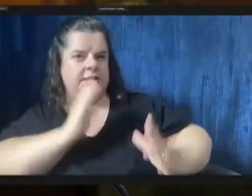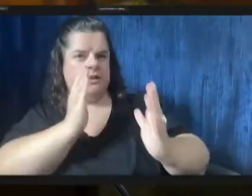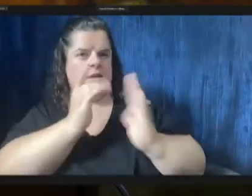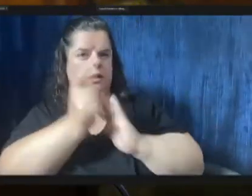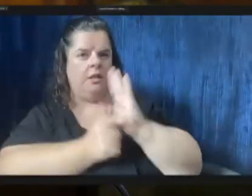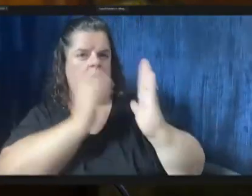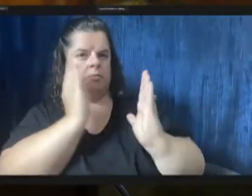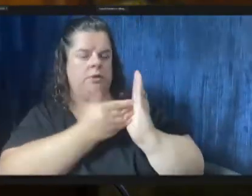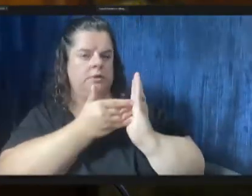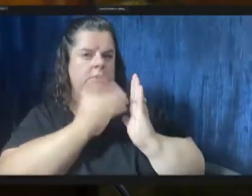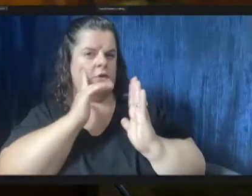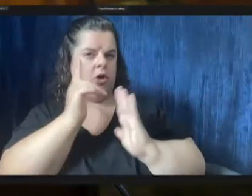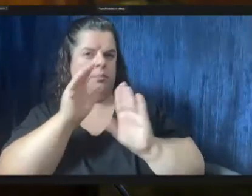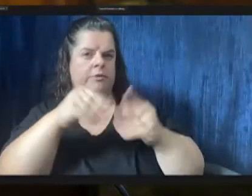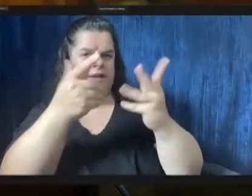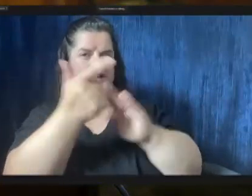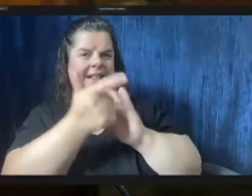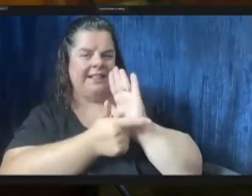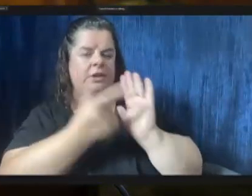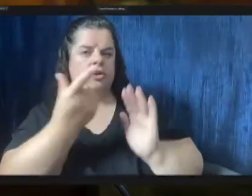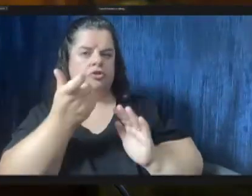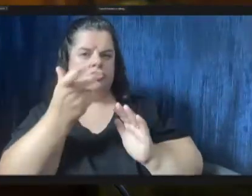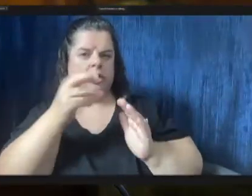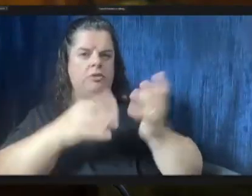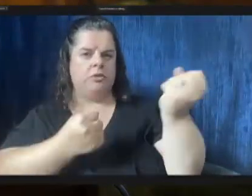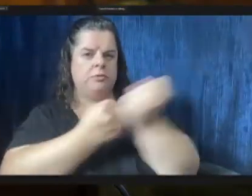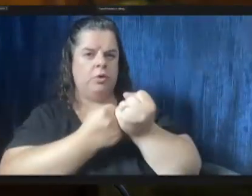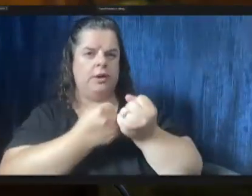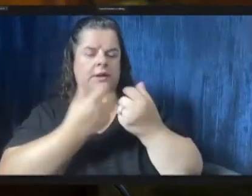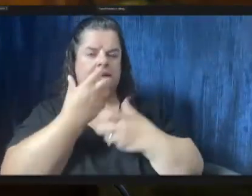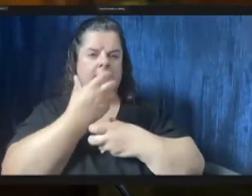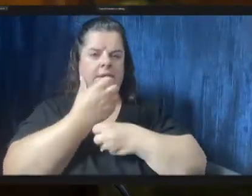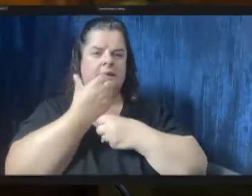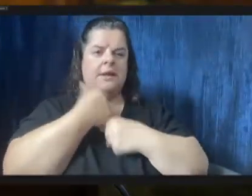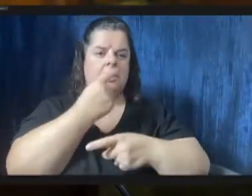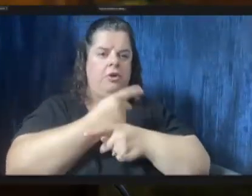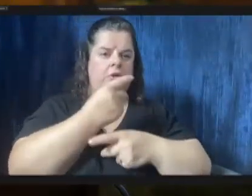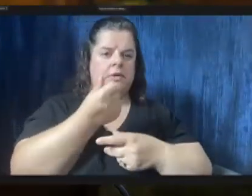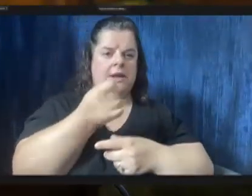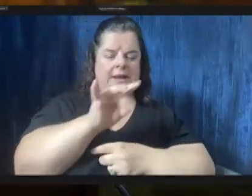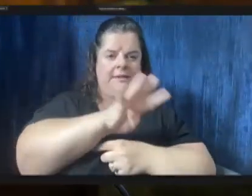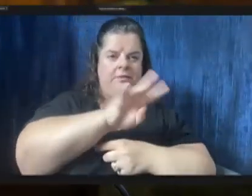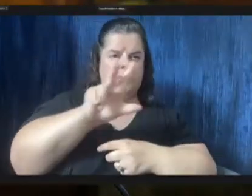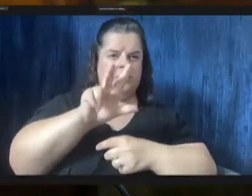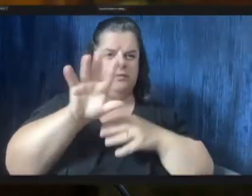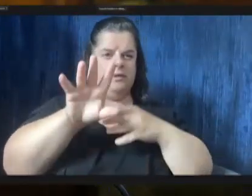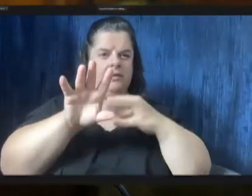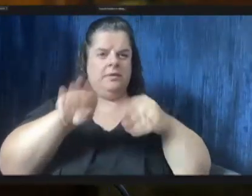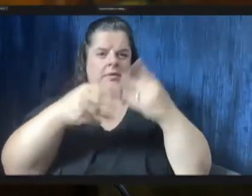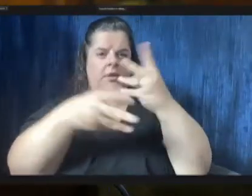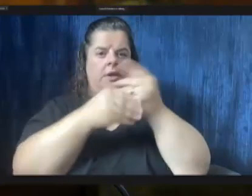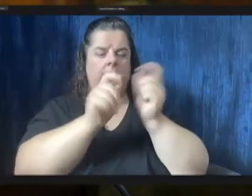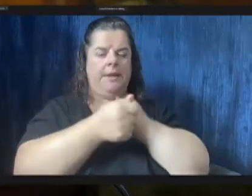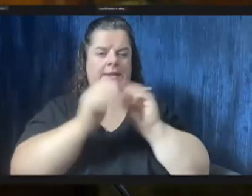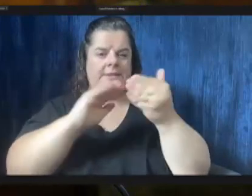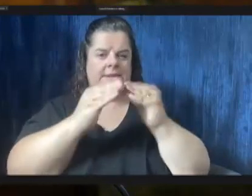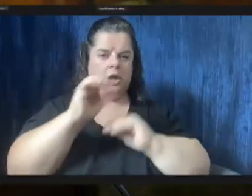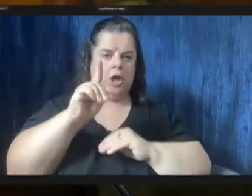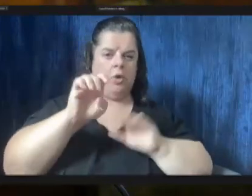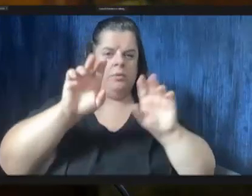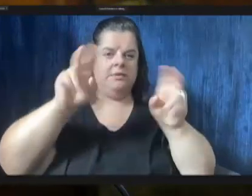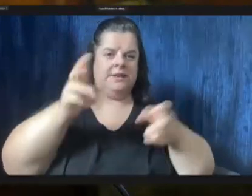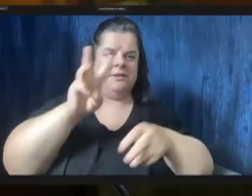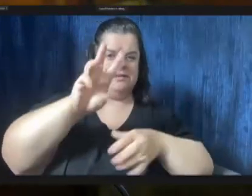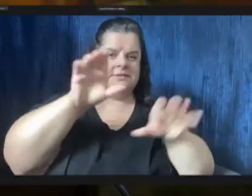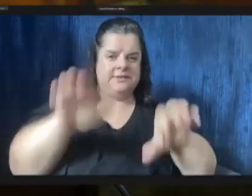for Providing Legal Gender-Affirming Care. Bill 1843, ordinance amending the Pittsburgh City Code Title VI, Conduct,